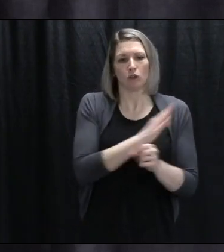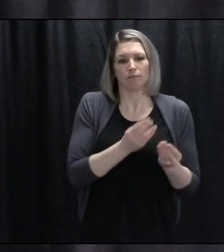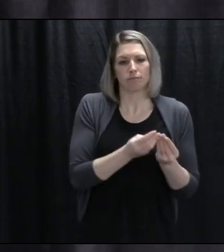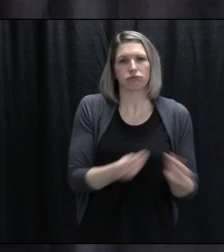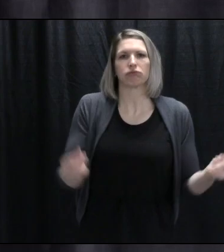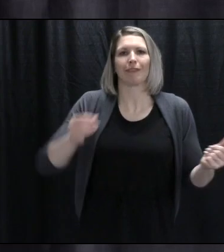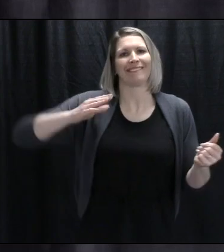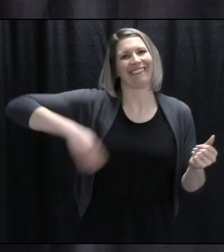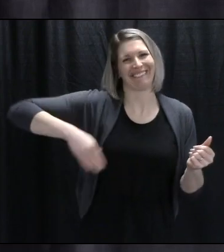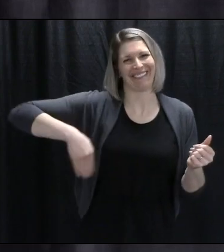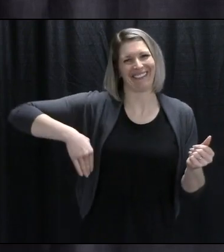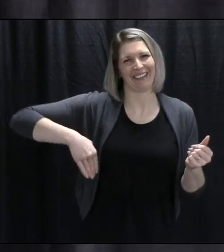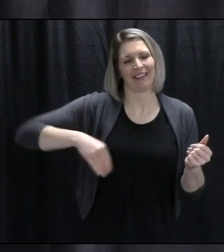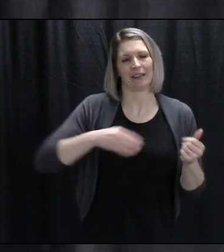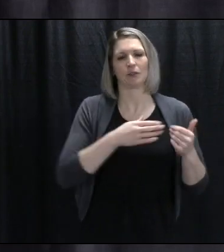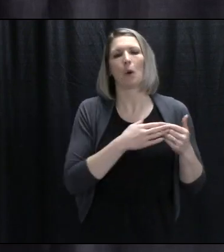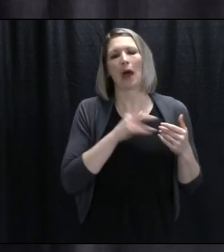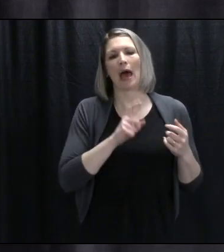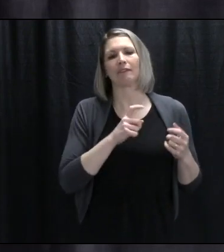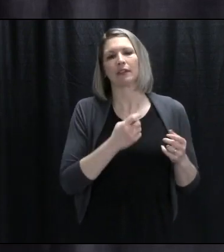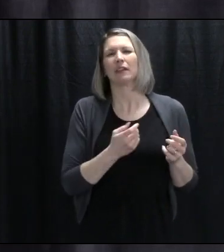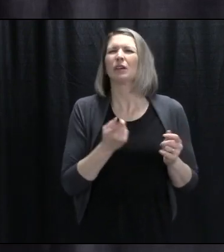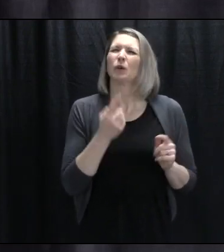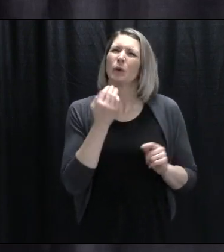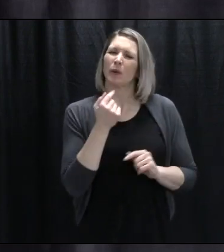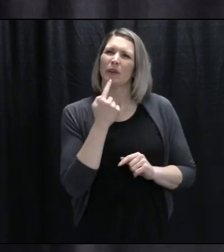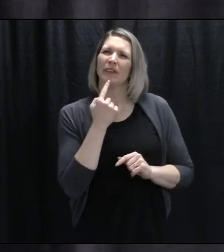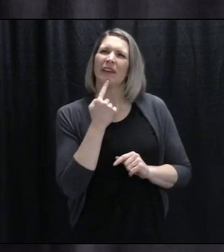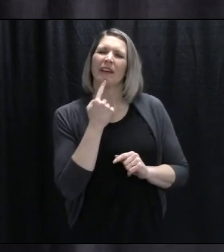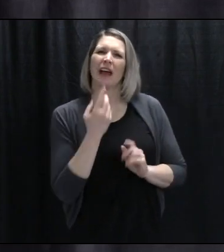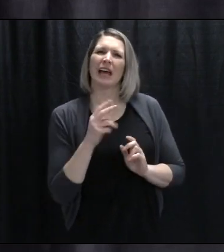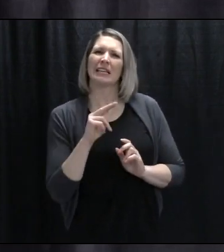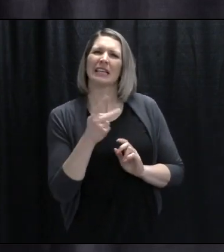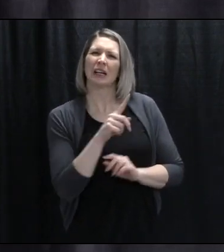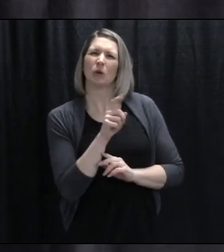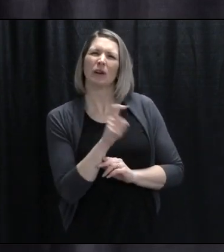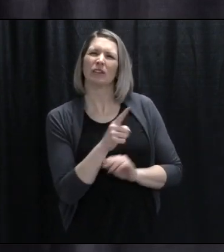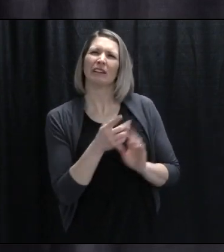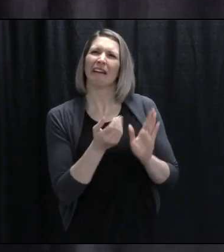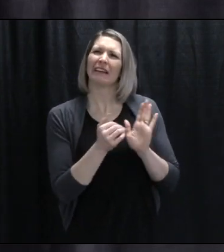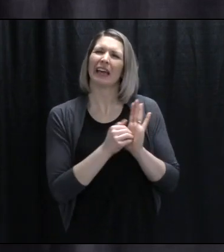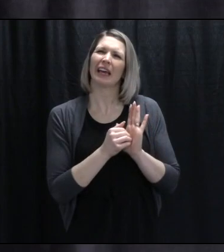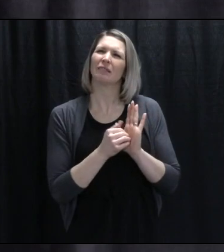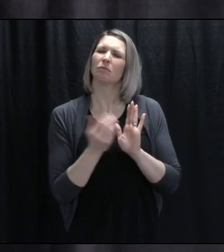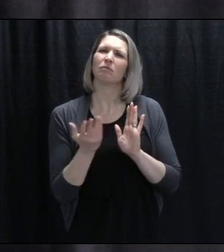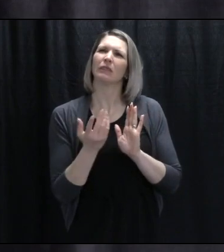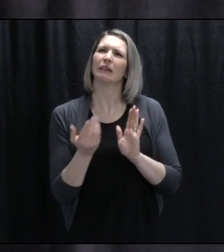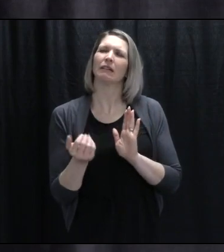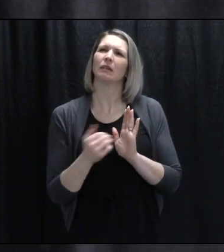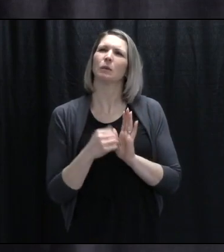And with respect to the second question you had with respect to severe disease, sorry? Yes.